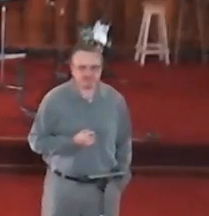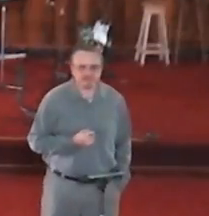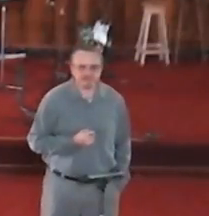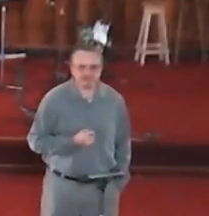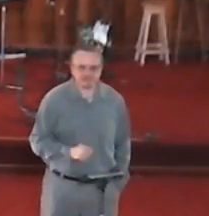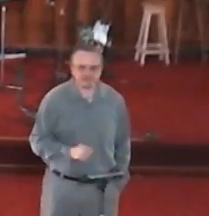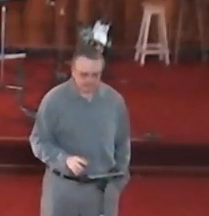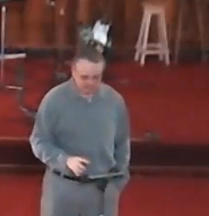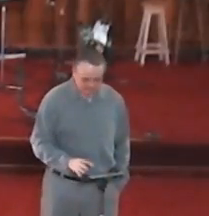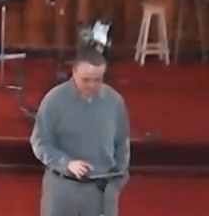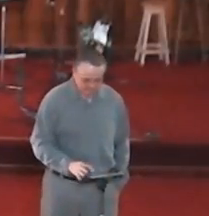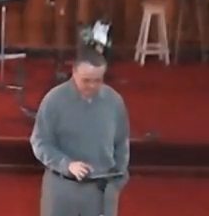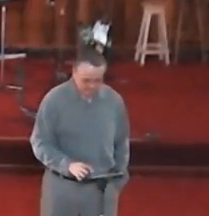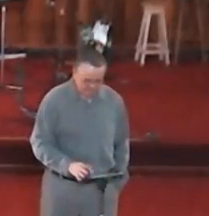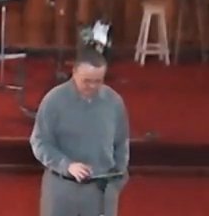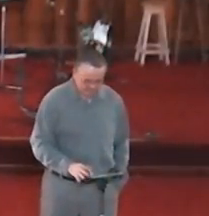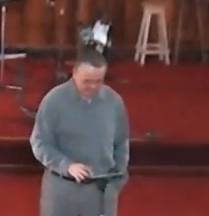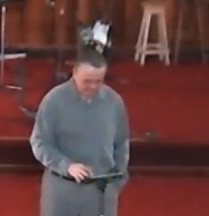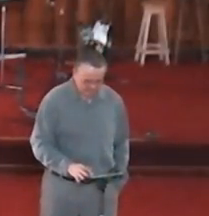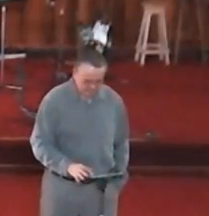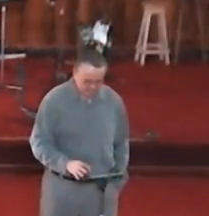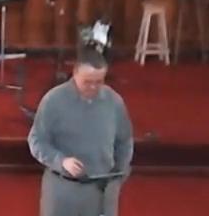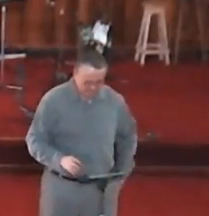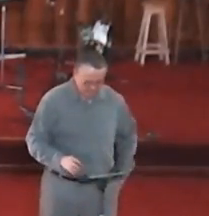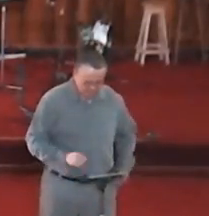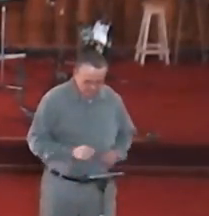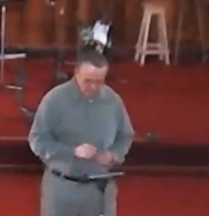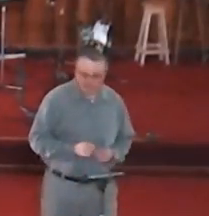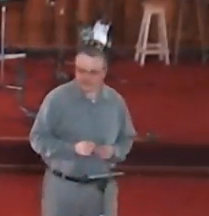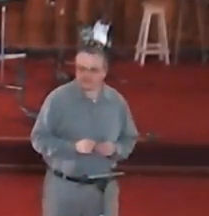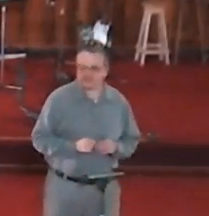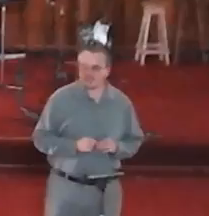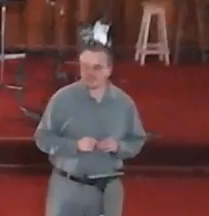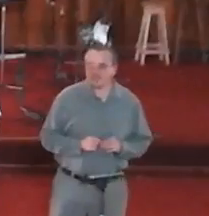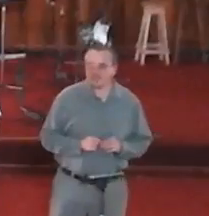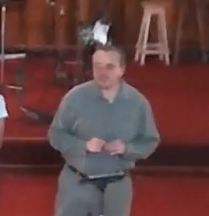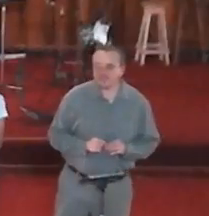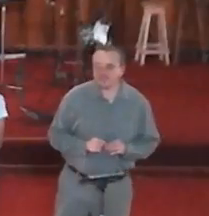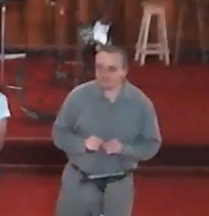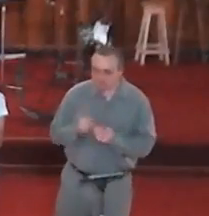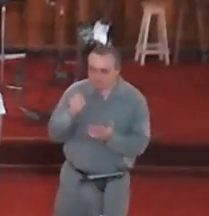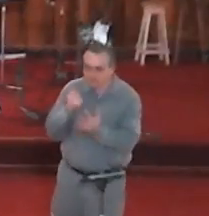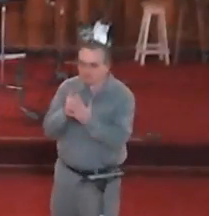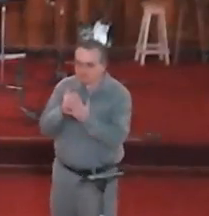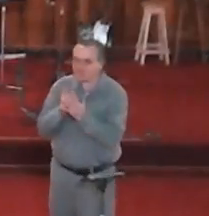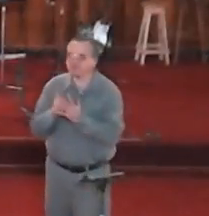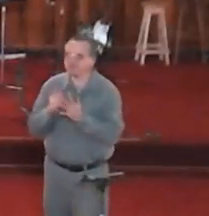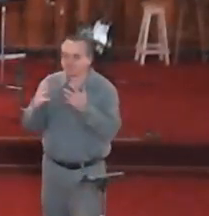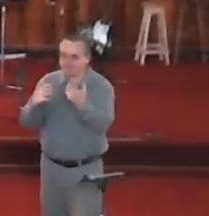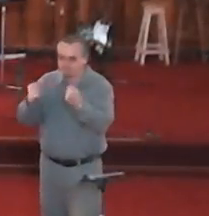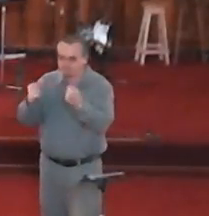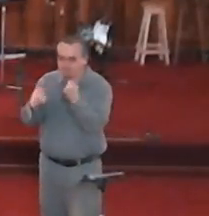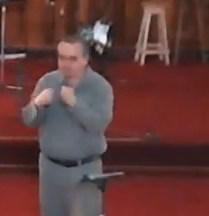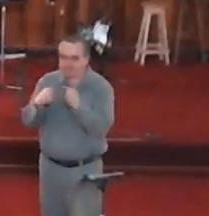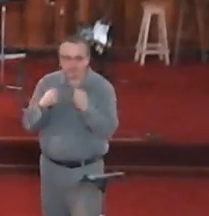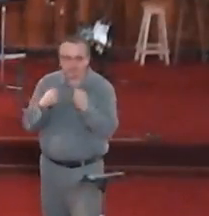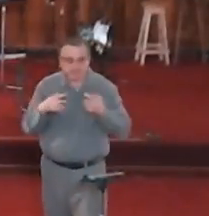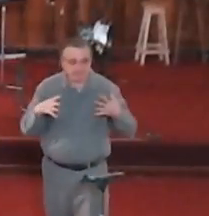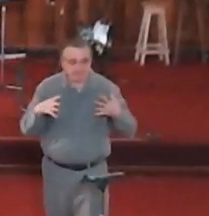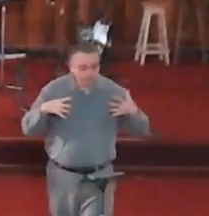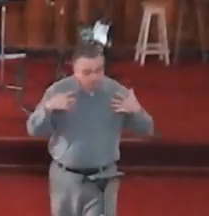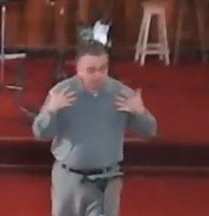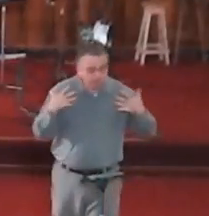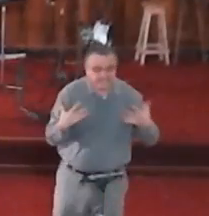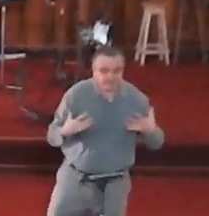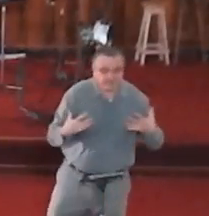Verse 39 suggests that it was not a simple intellectual disagreement. Era un conflicto serio entre Pablo y Bernabé, que